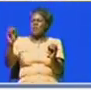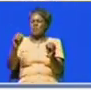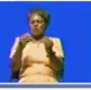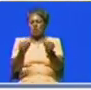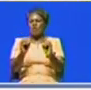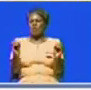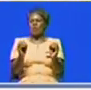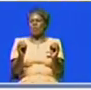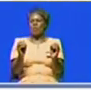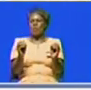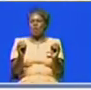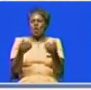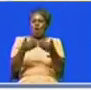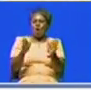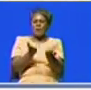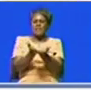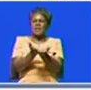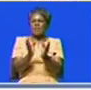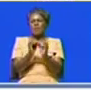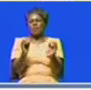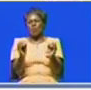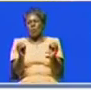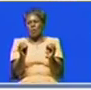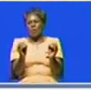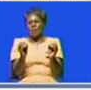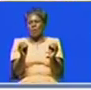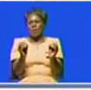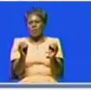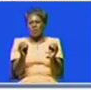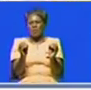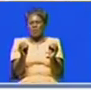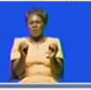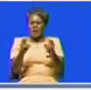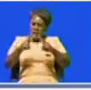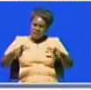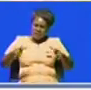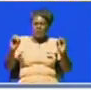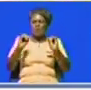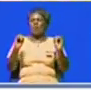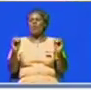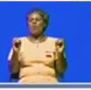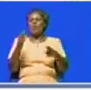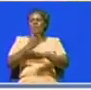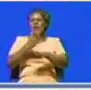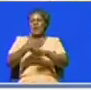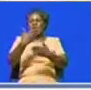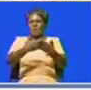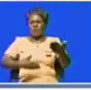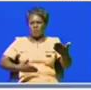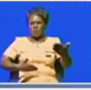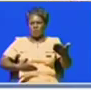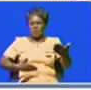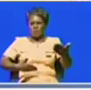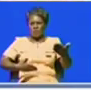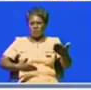results. You do not have to open the servers so that we know what happened. You do not have to examine why we had fake forms, which were supposed